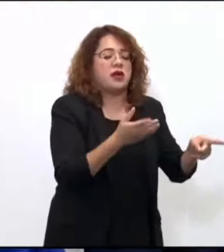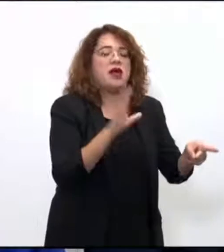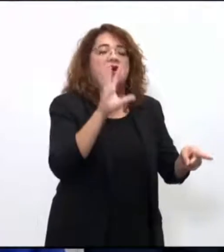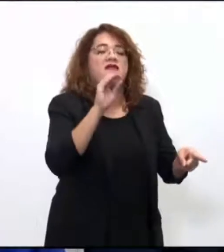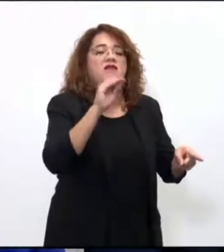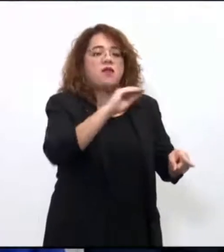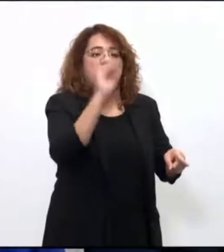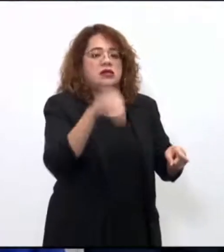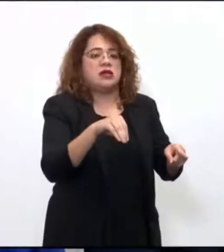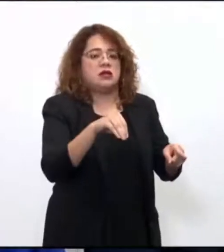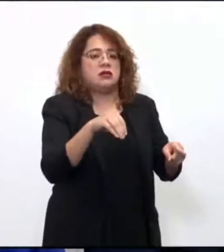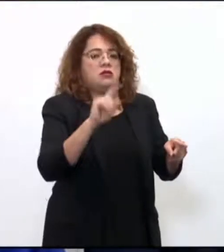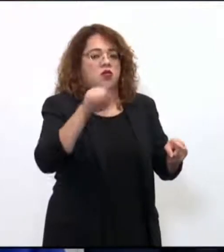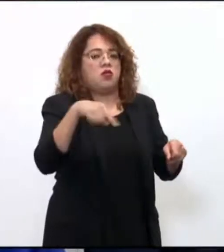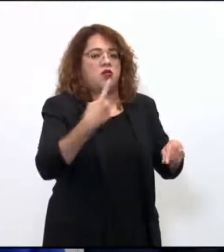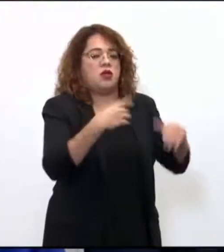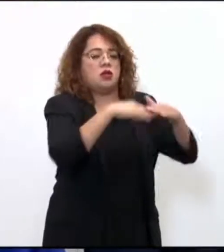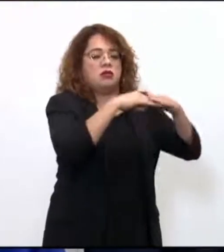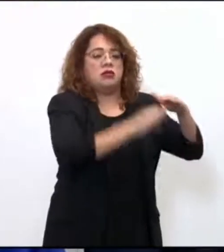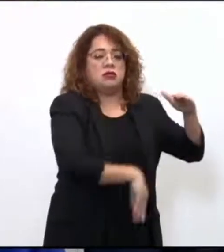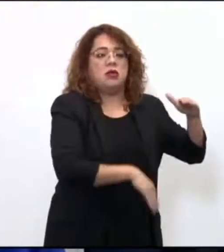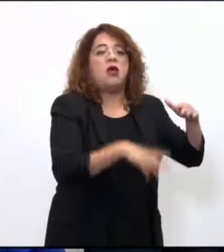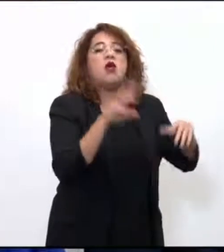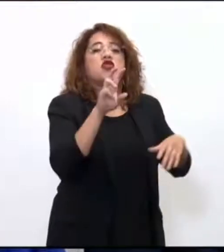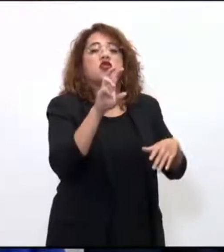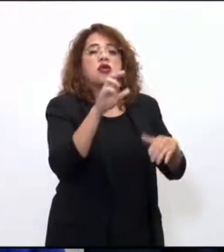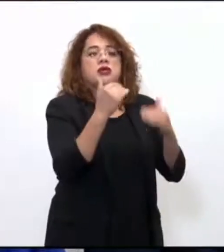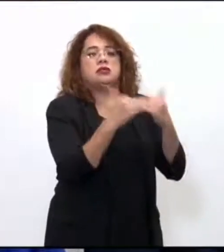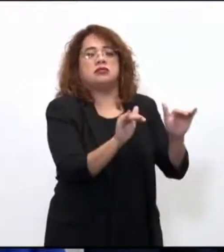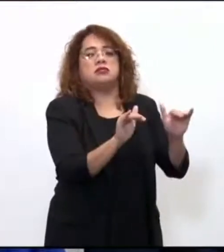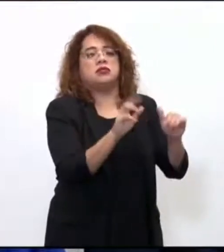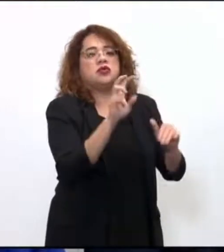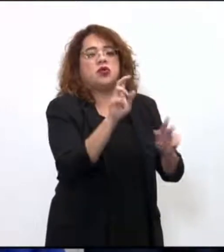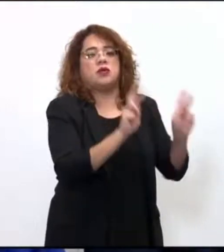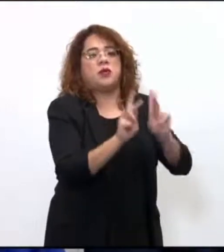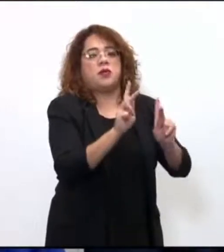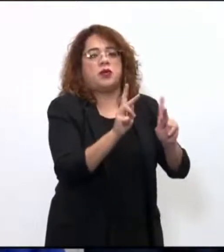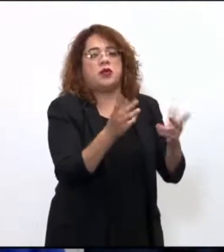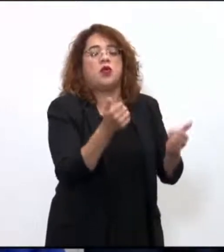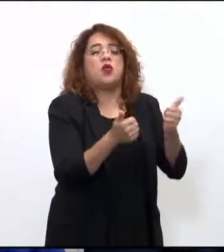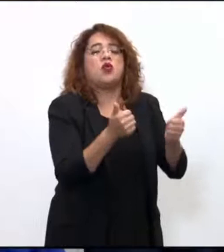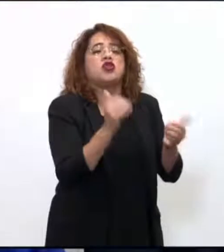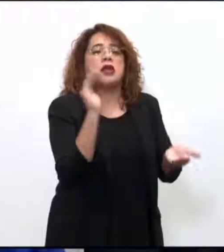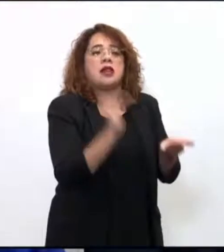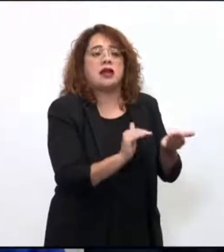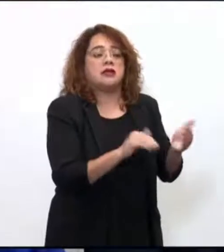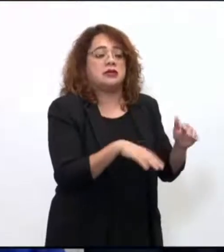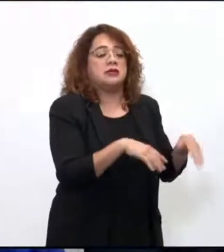the maximum occupancy, or 200 people, whichever is fewer.